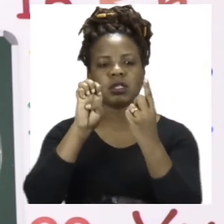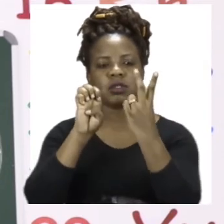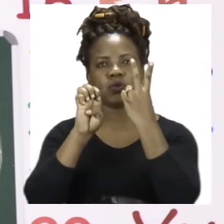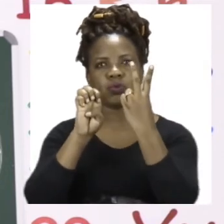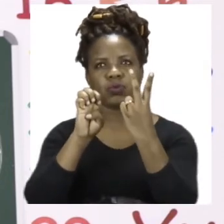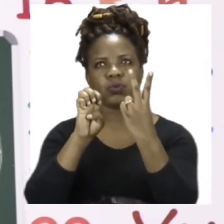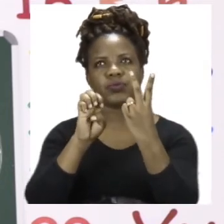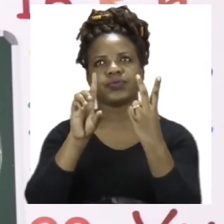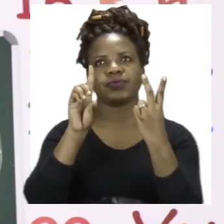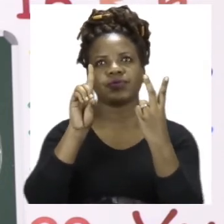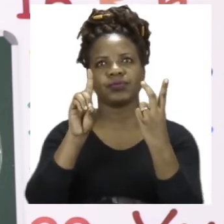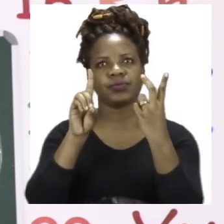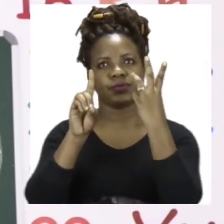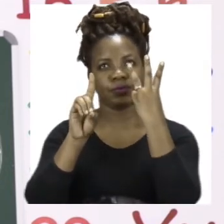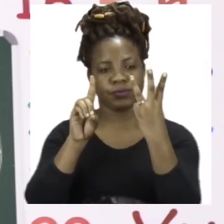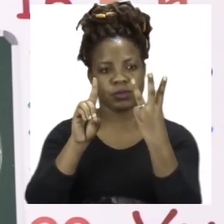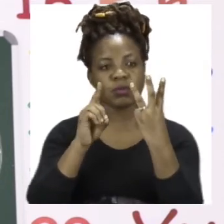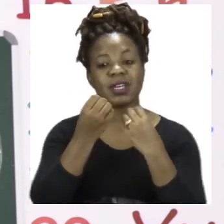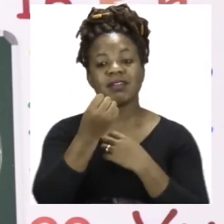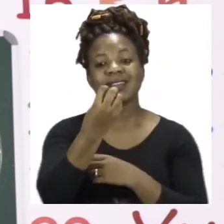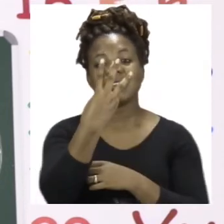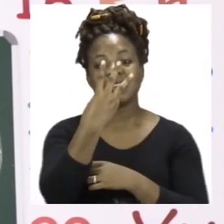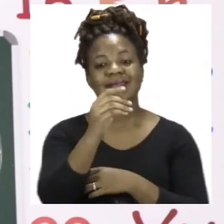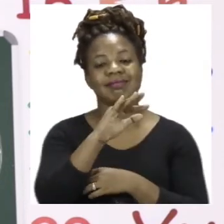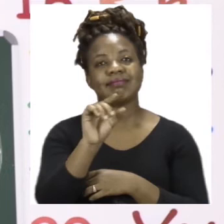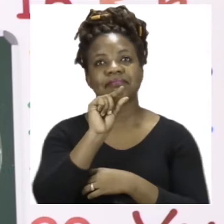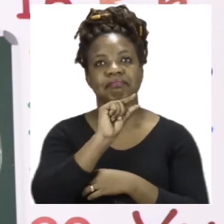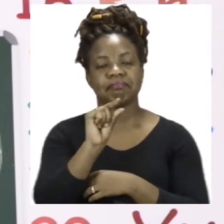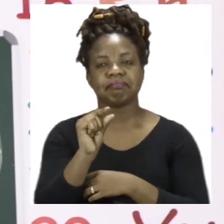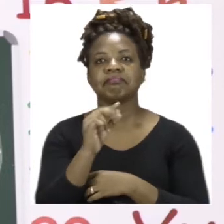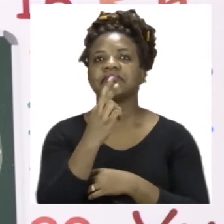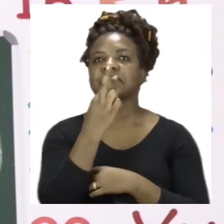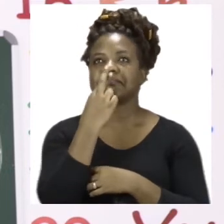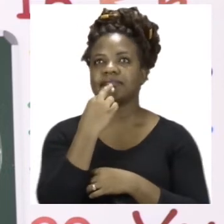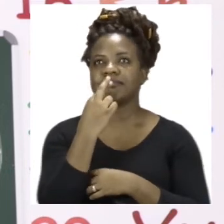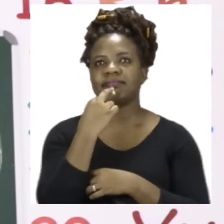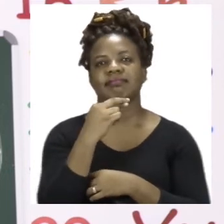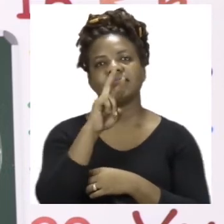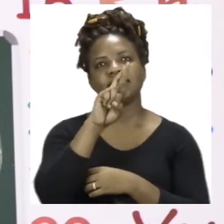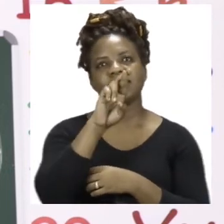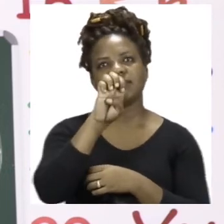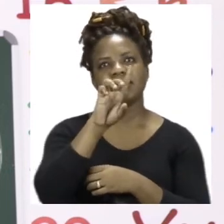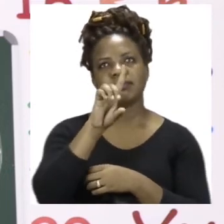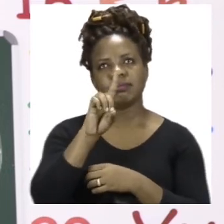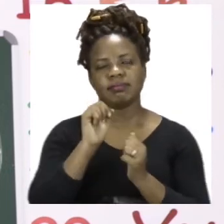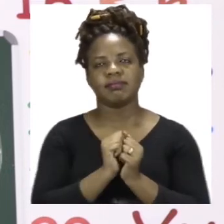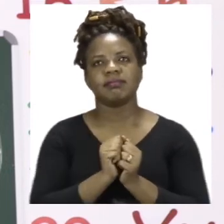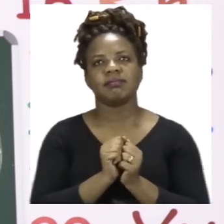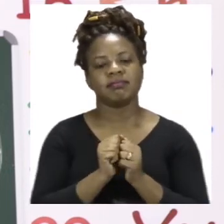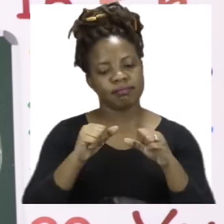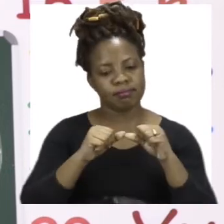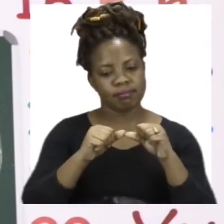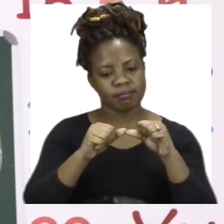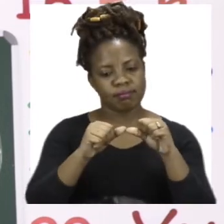word. Red. So you're going to continue that one by yourselves, and I know you're clever boys and girls because